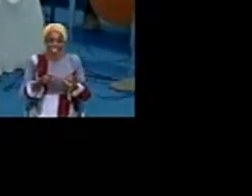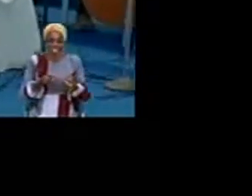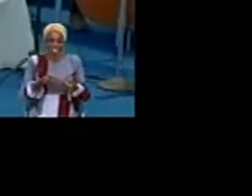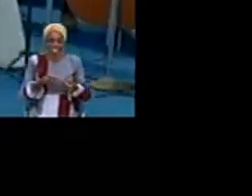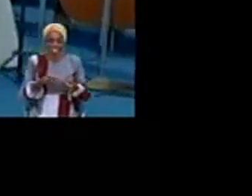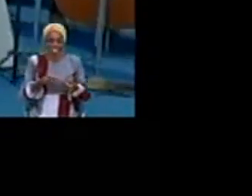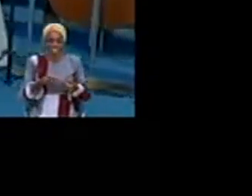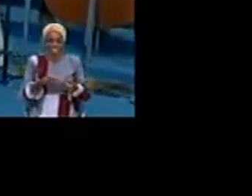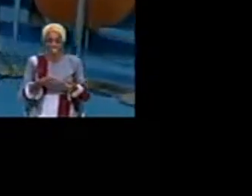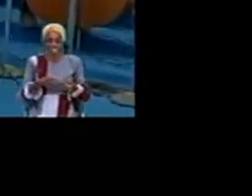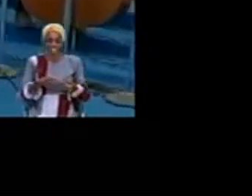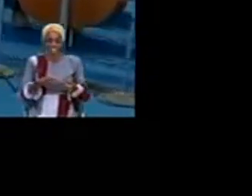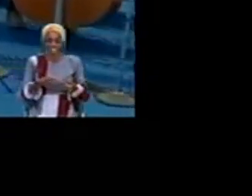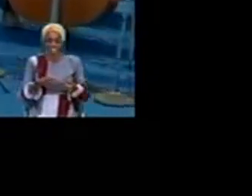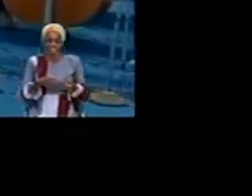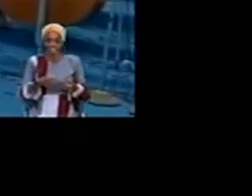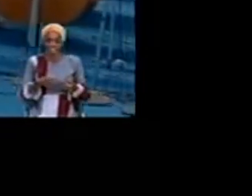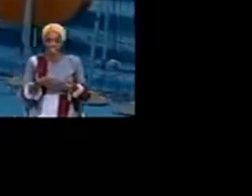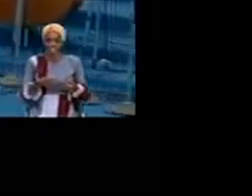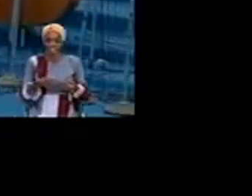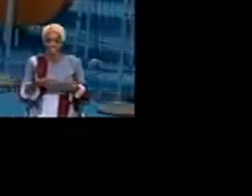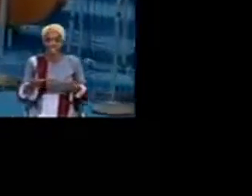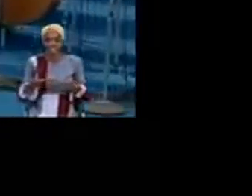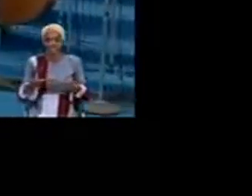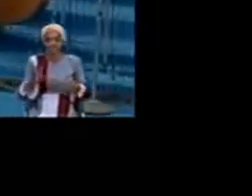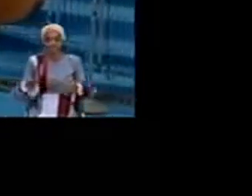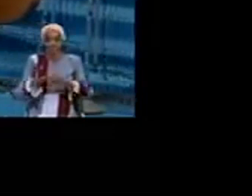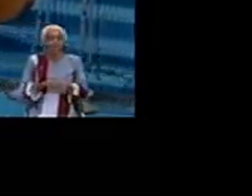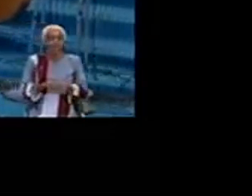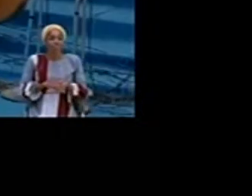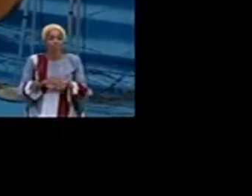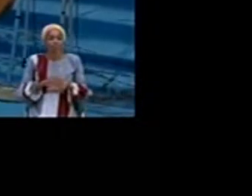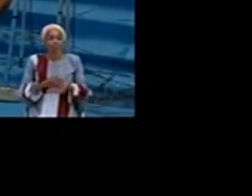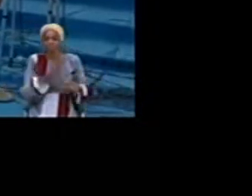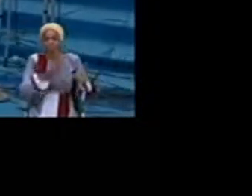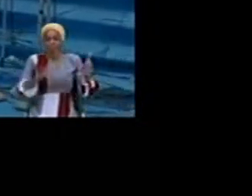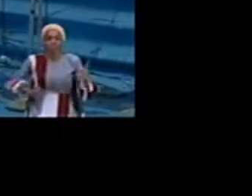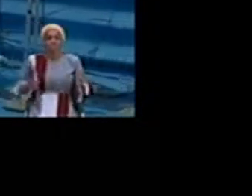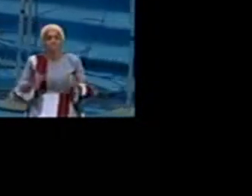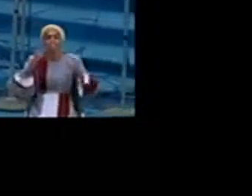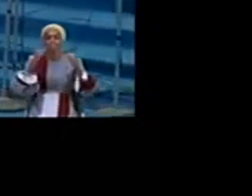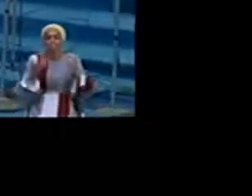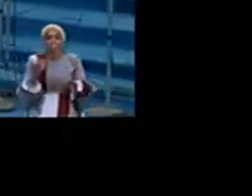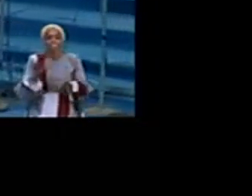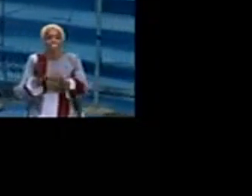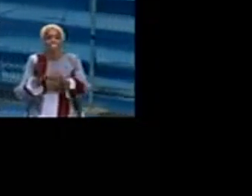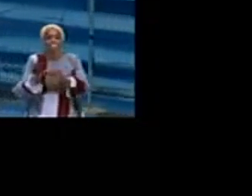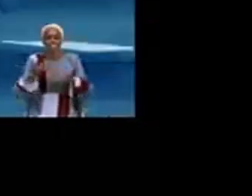Sand on Christ the soul.